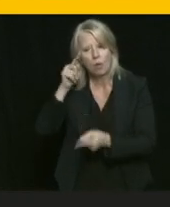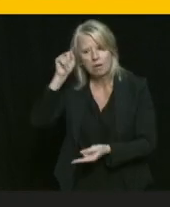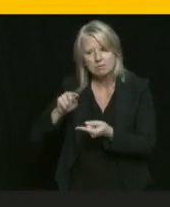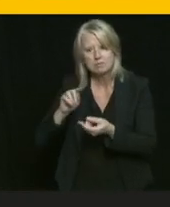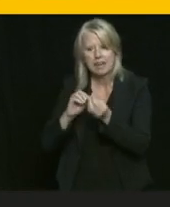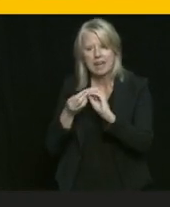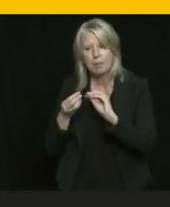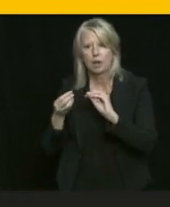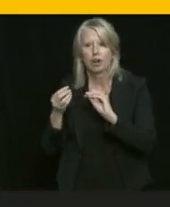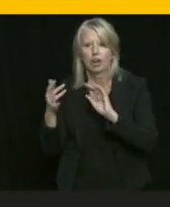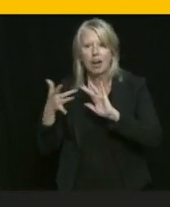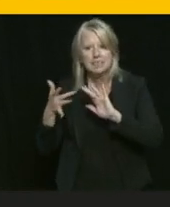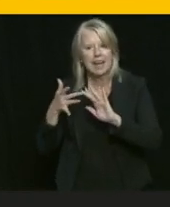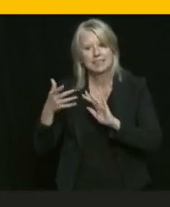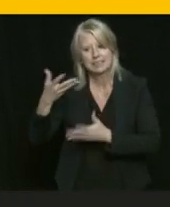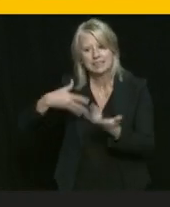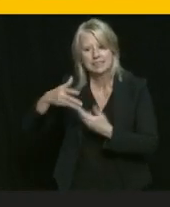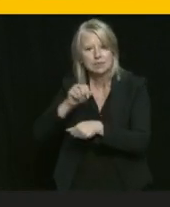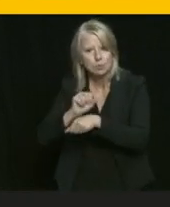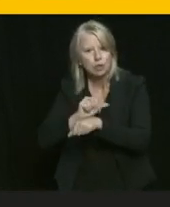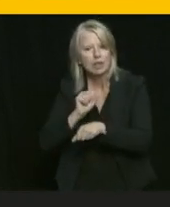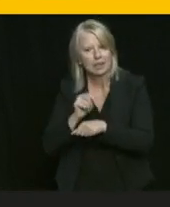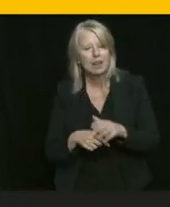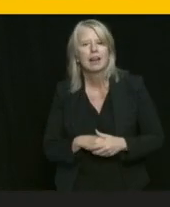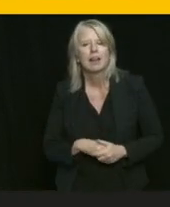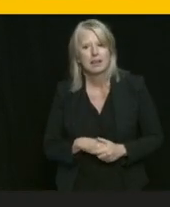in workplaces, that's actually quite important.